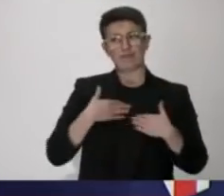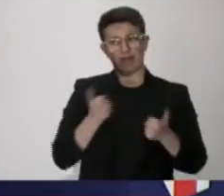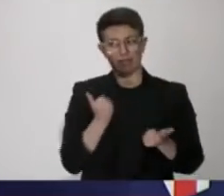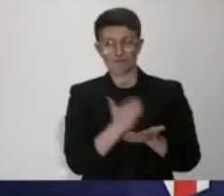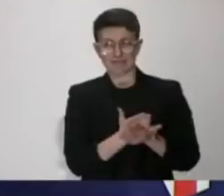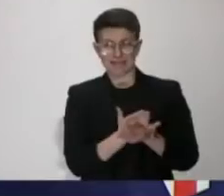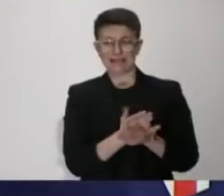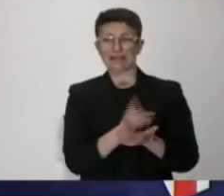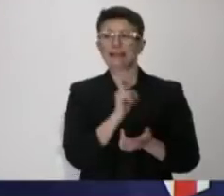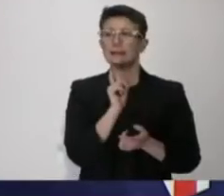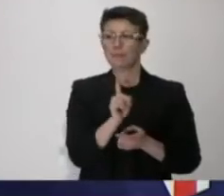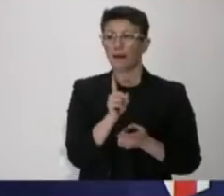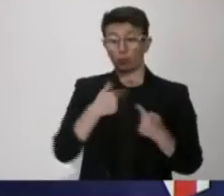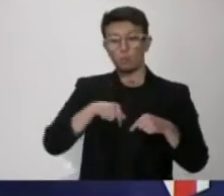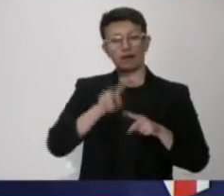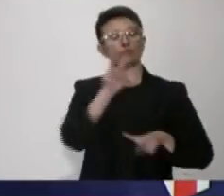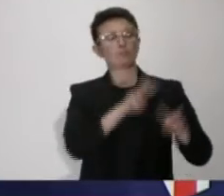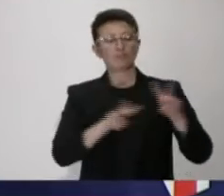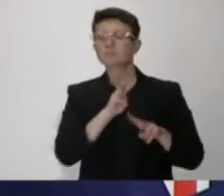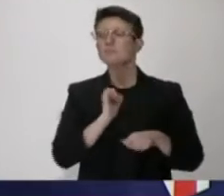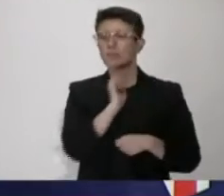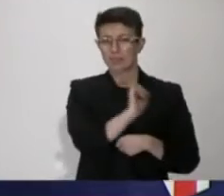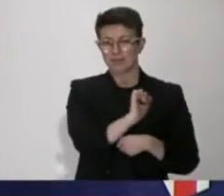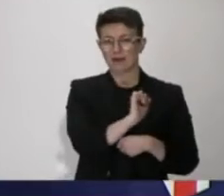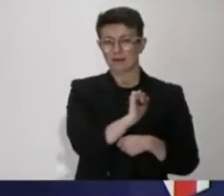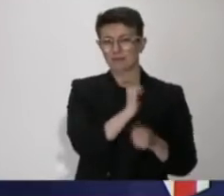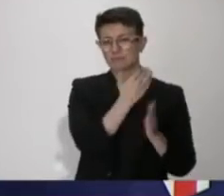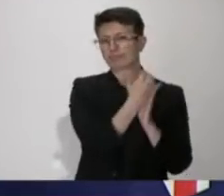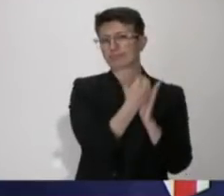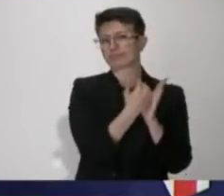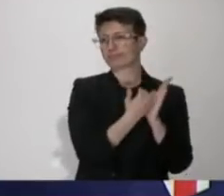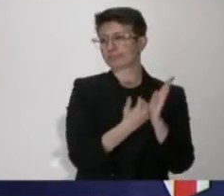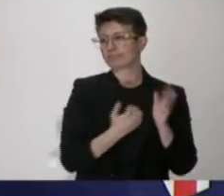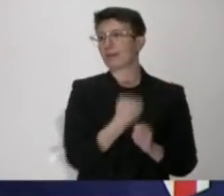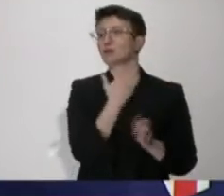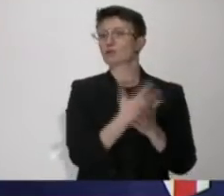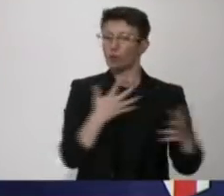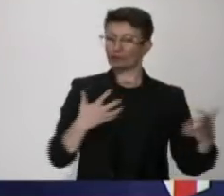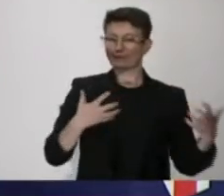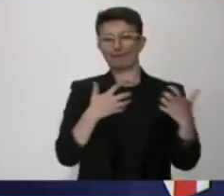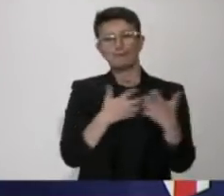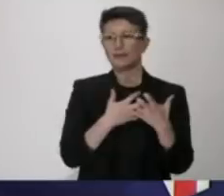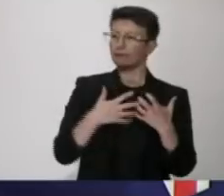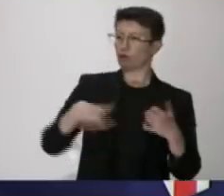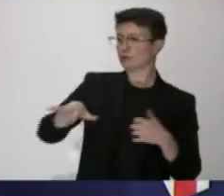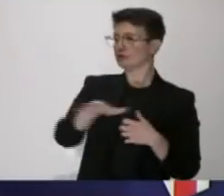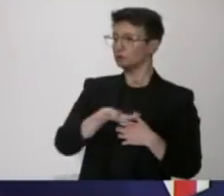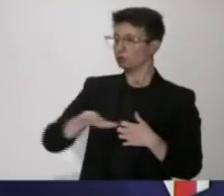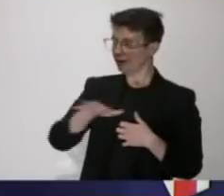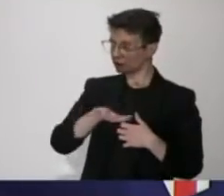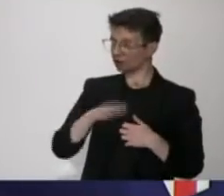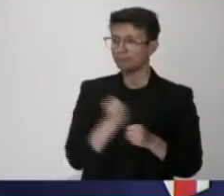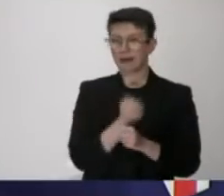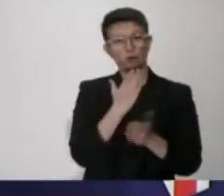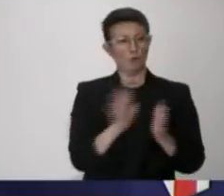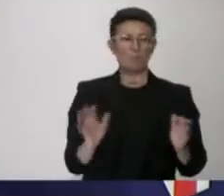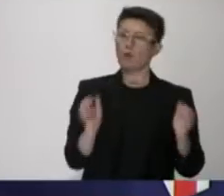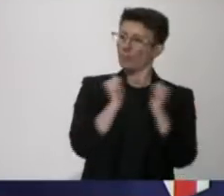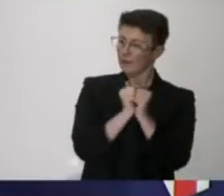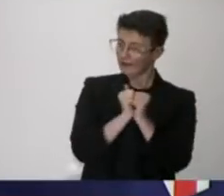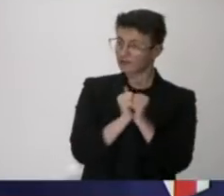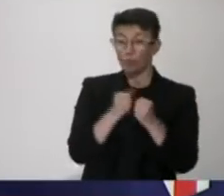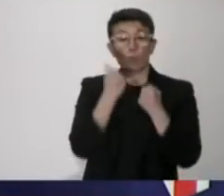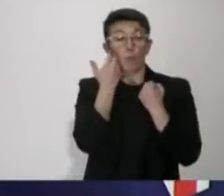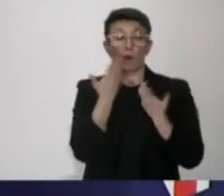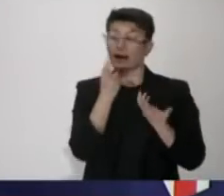make sure that it's fit for purpose and appropriate. And so if we got advice that there were some shifts and some changes that could be made. Having said